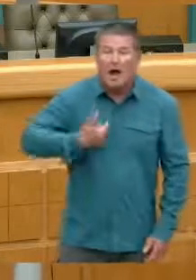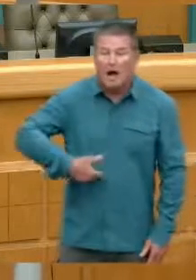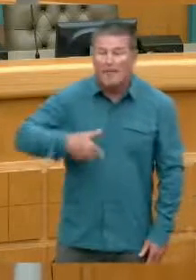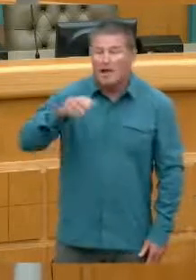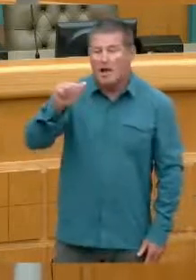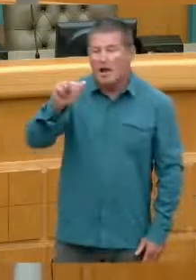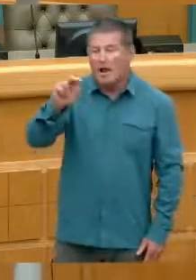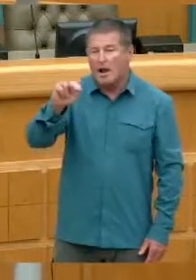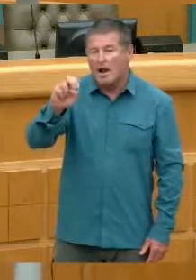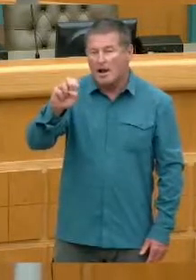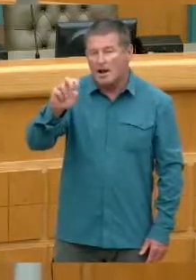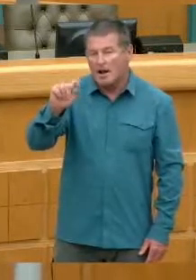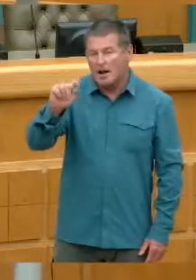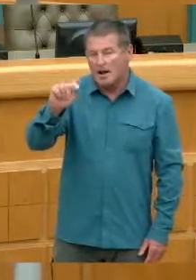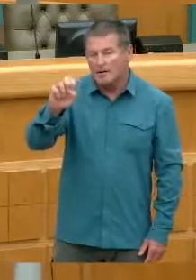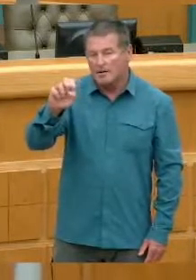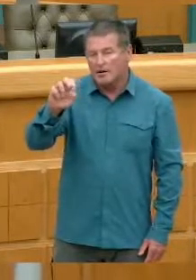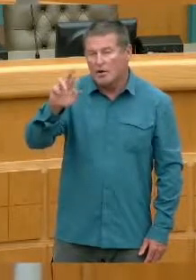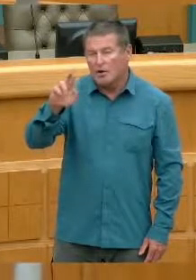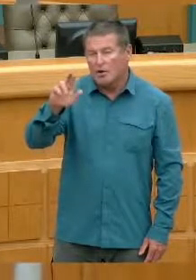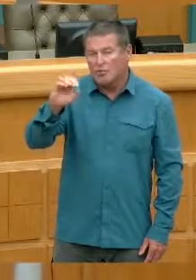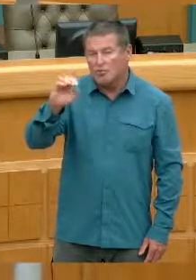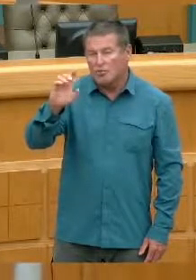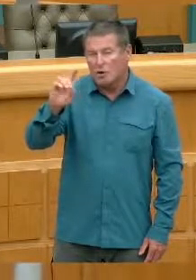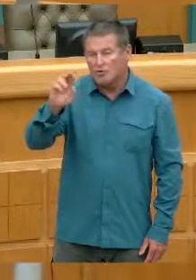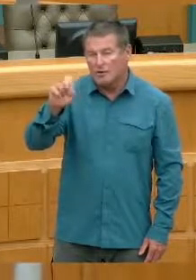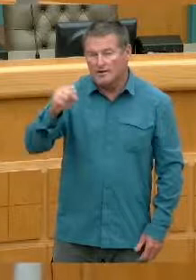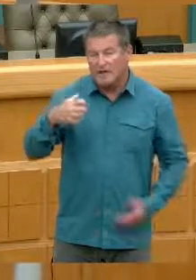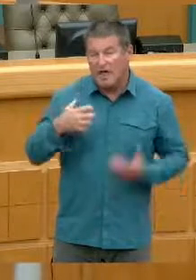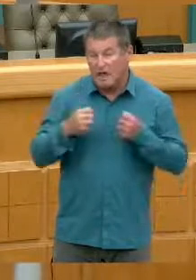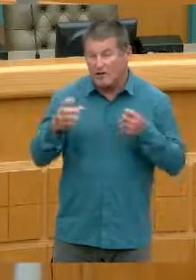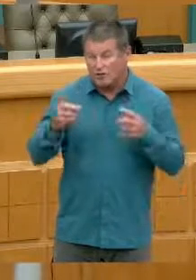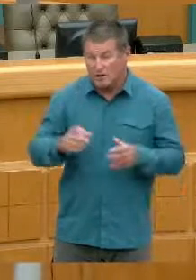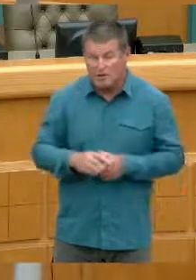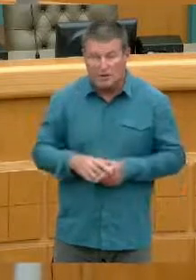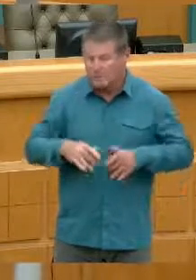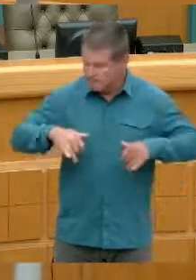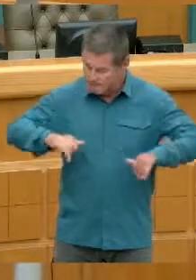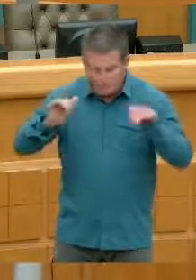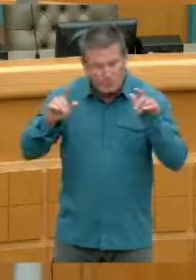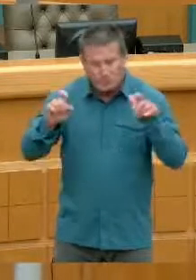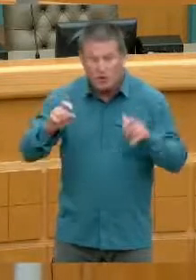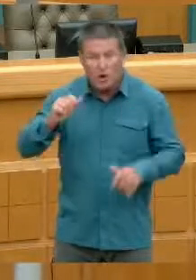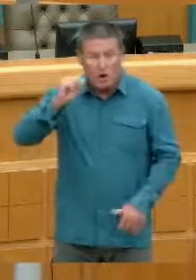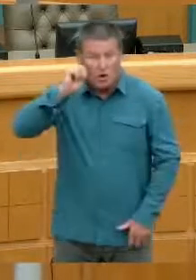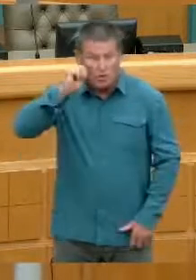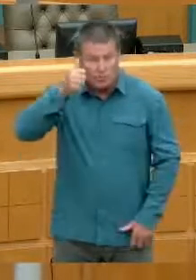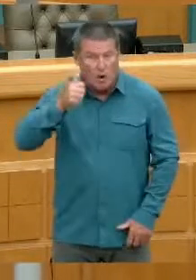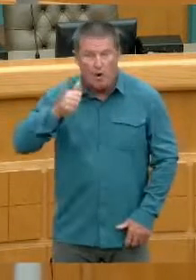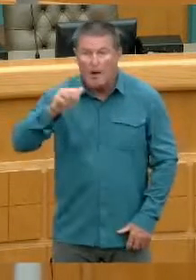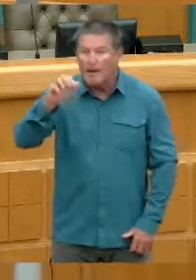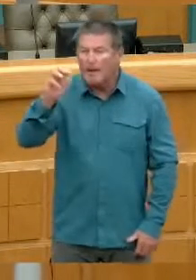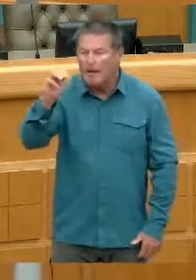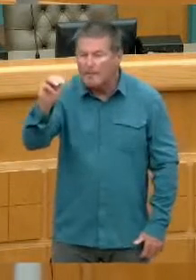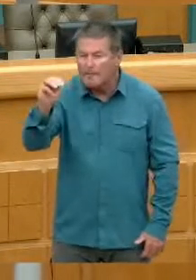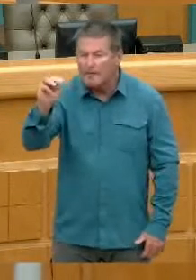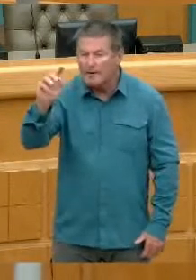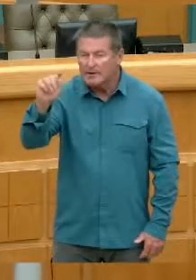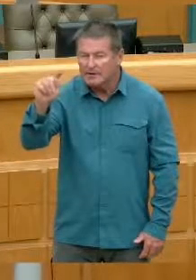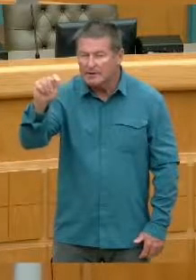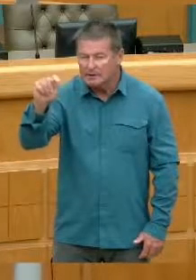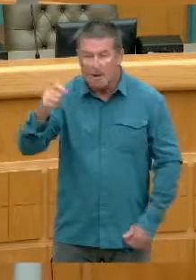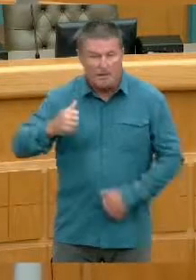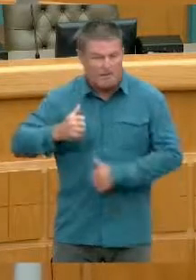Director. Testing continues in our community. Tomorrow, Saturday, May 23rd, the military testing team will be in Flower